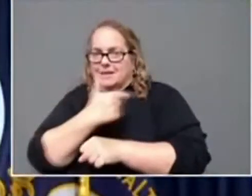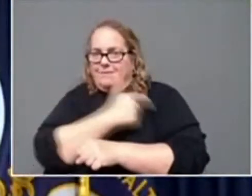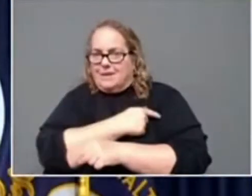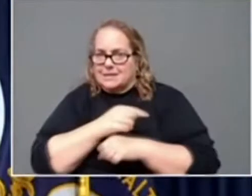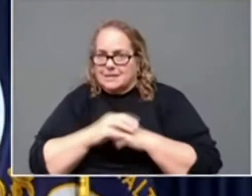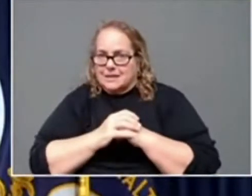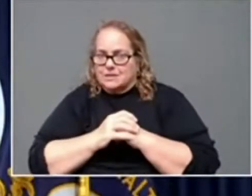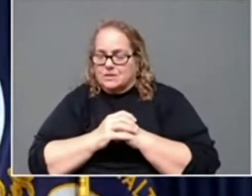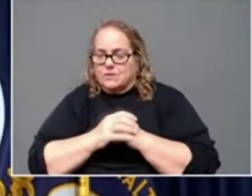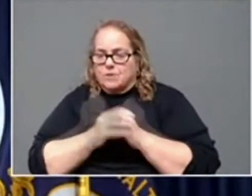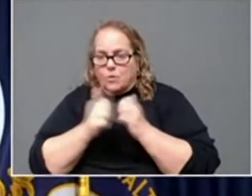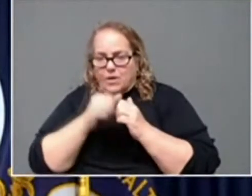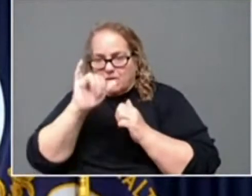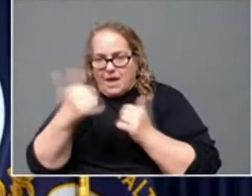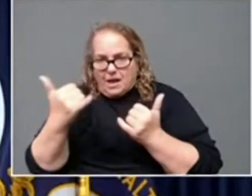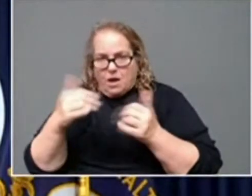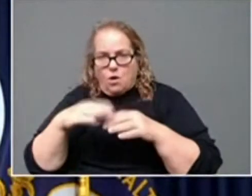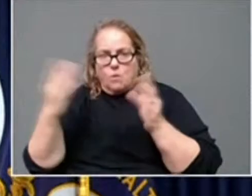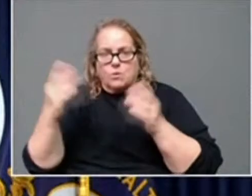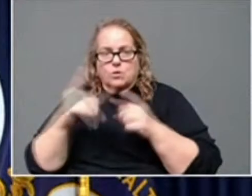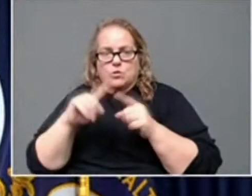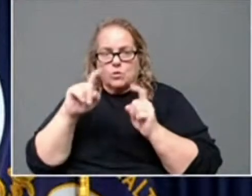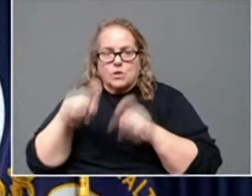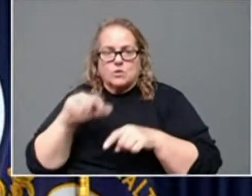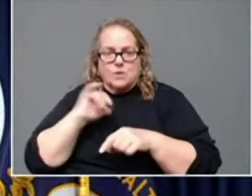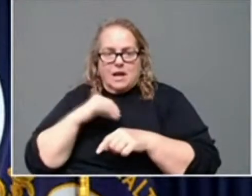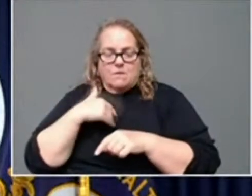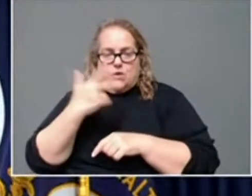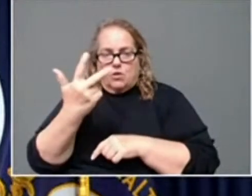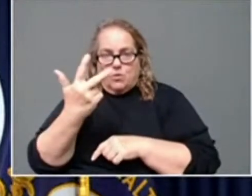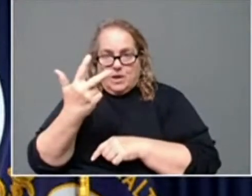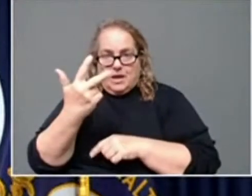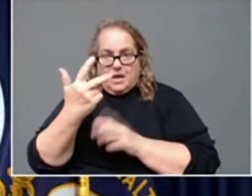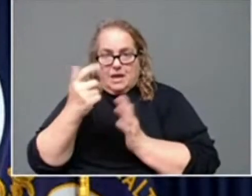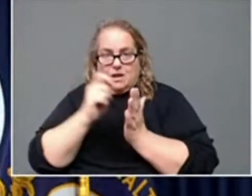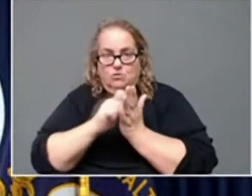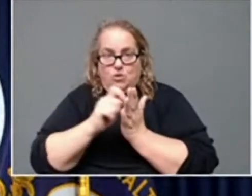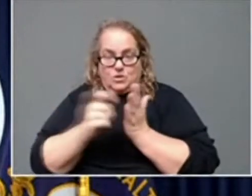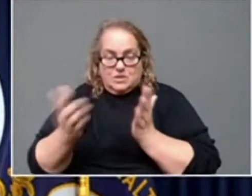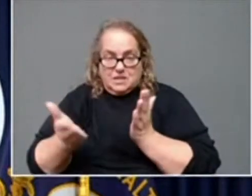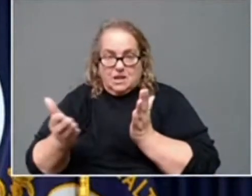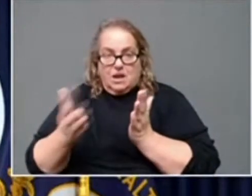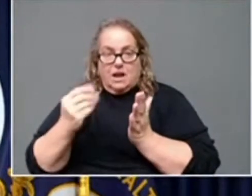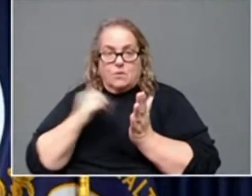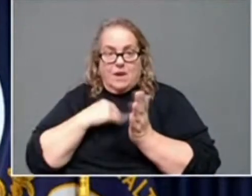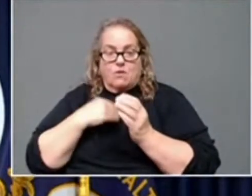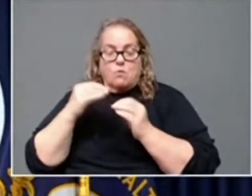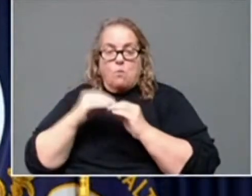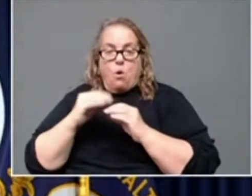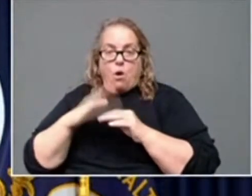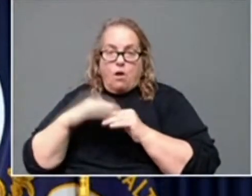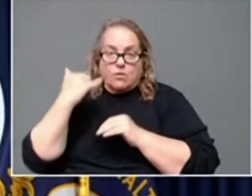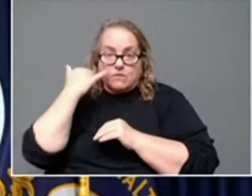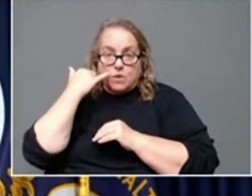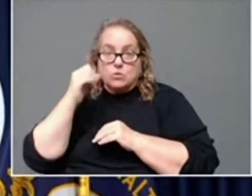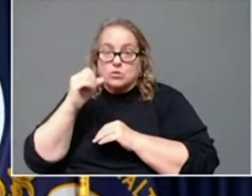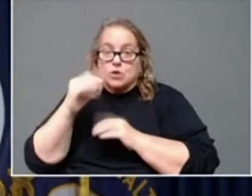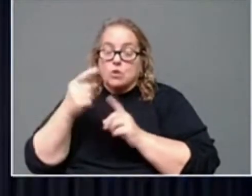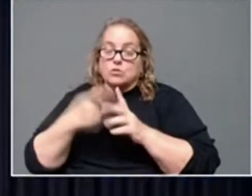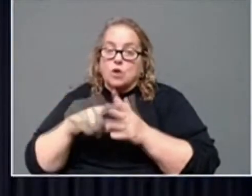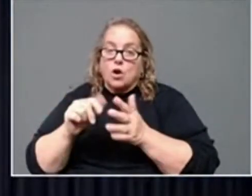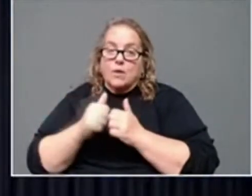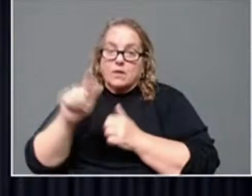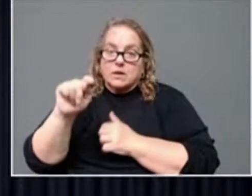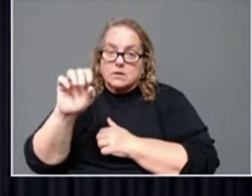up to questions. We have 3 journalists here with us and more on the line. We'll start with Tom.